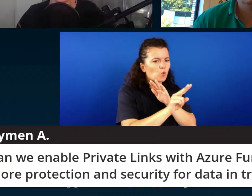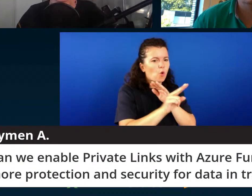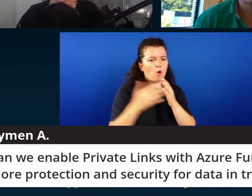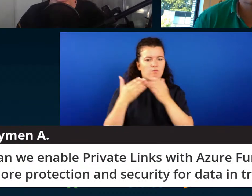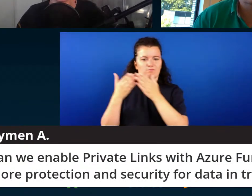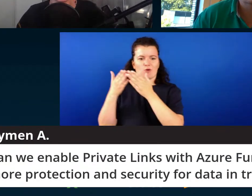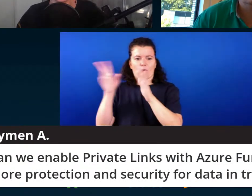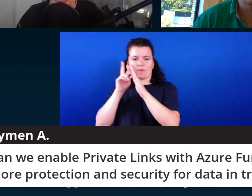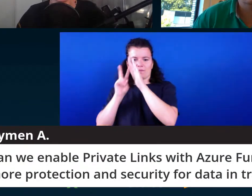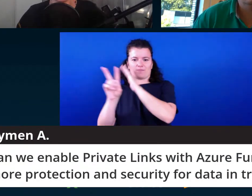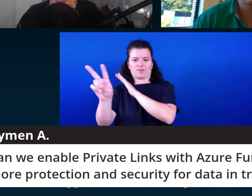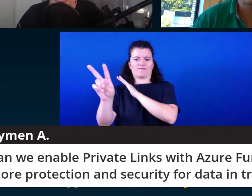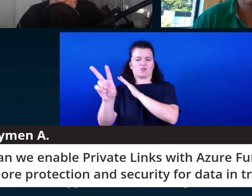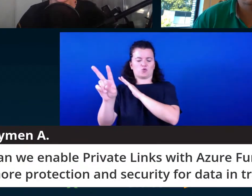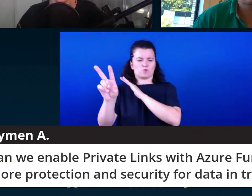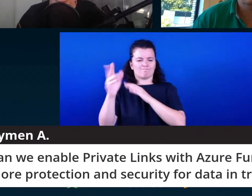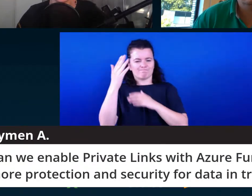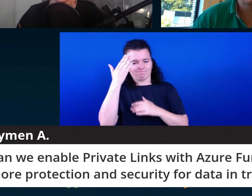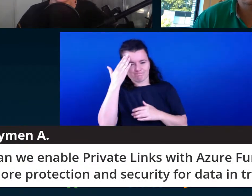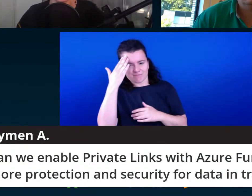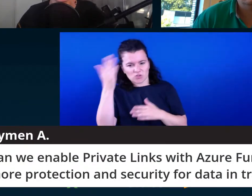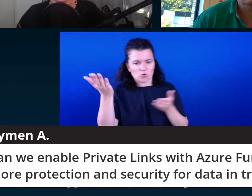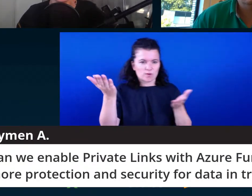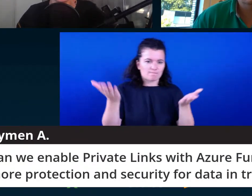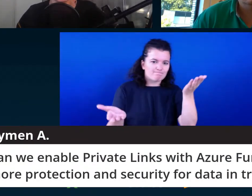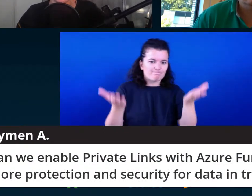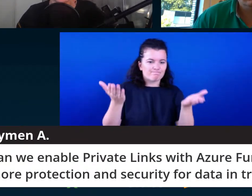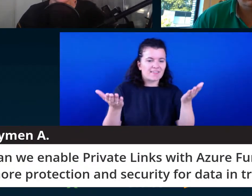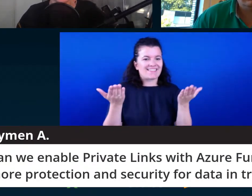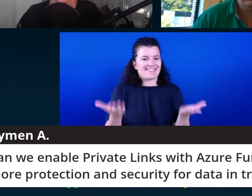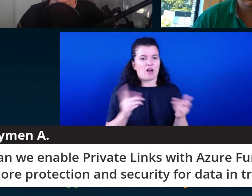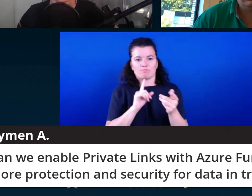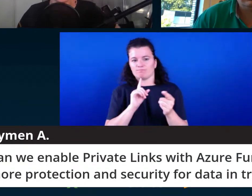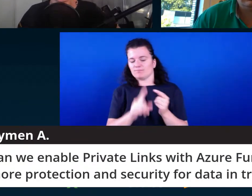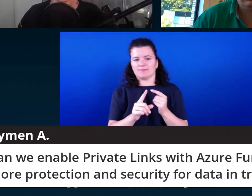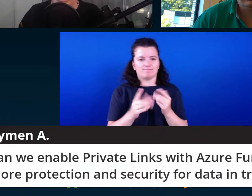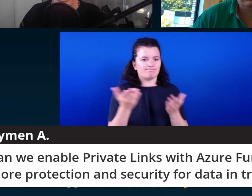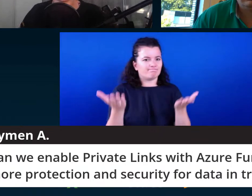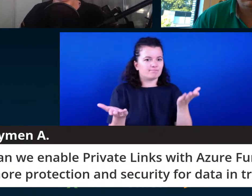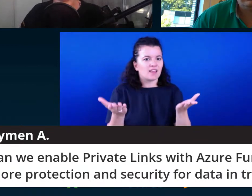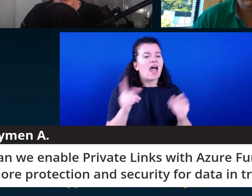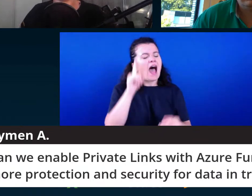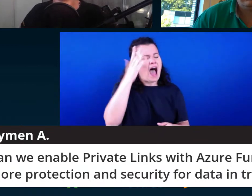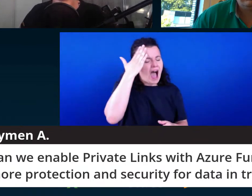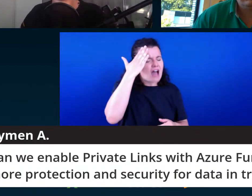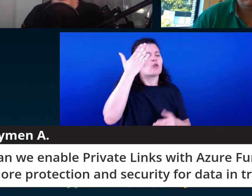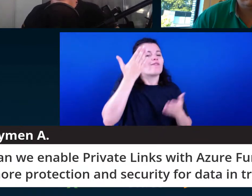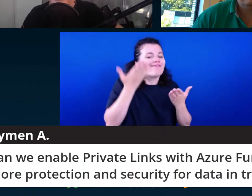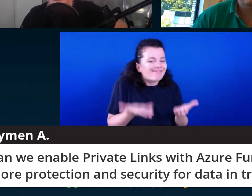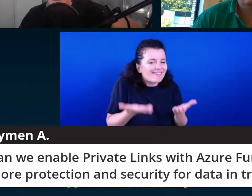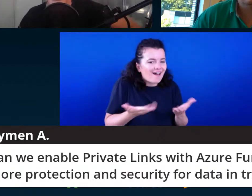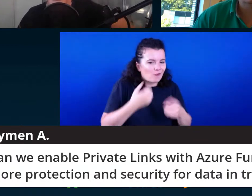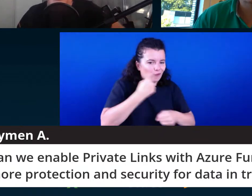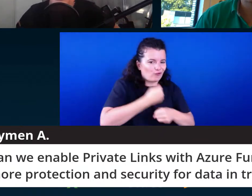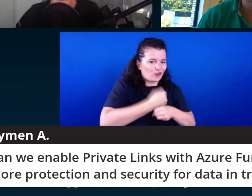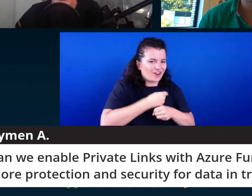admit I have not been able to get into that yet. But I know they are working on it.